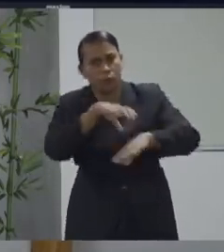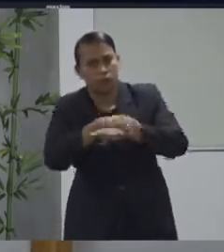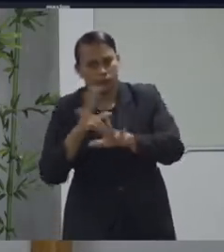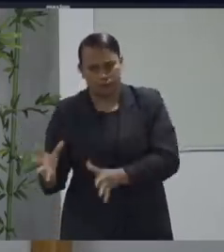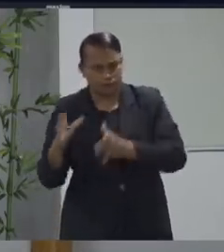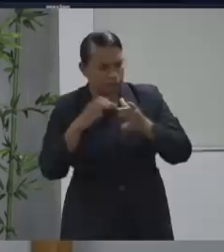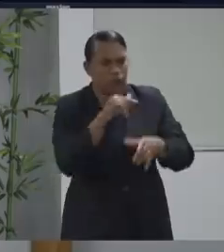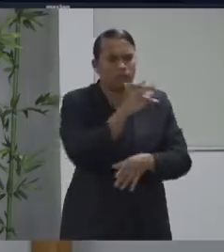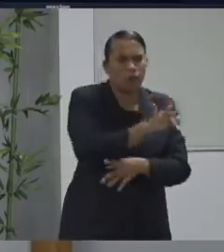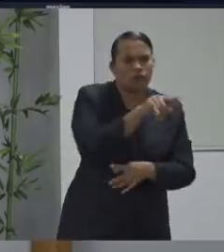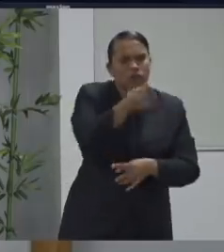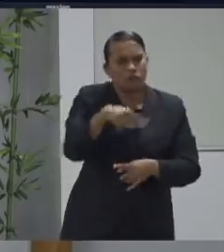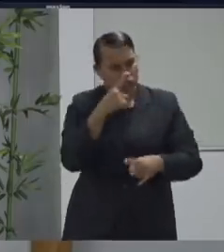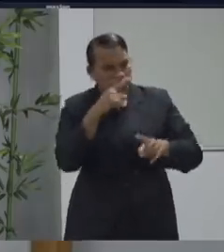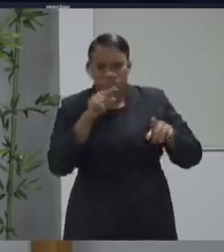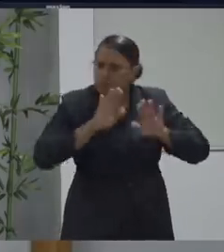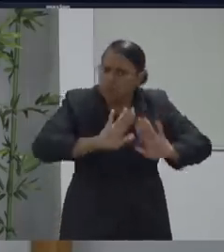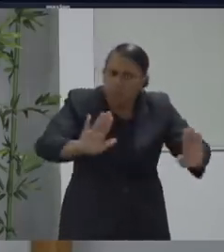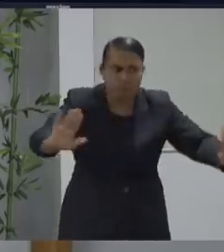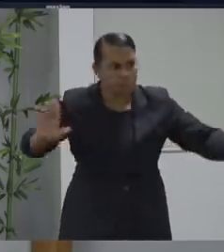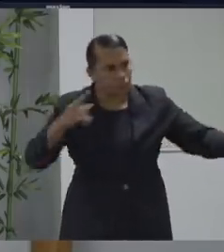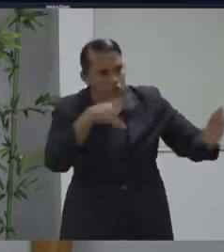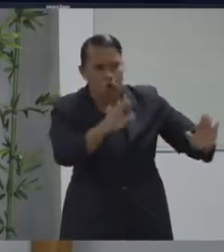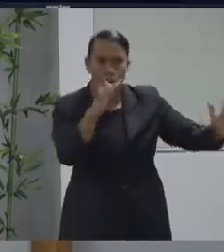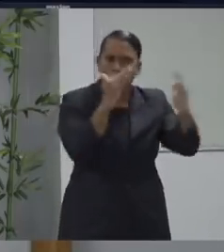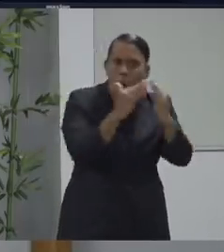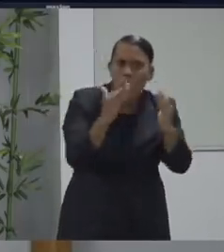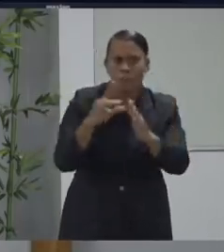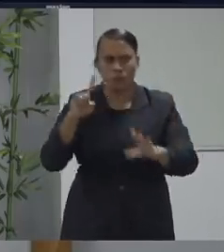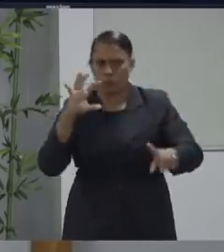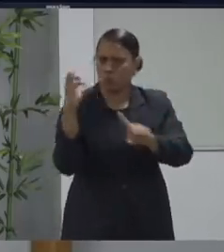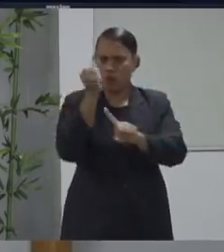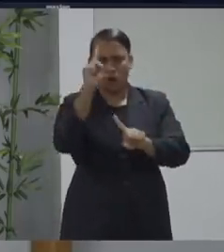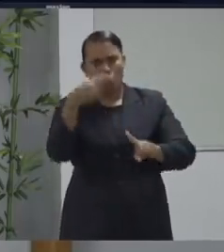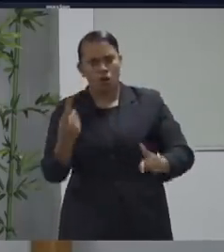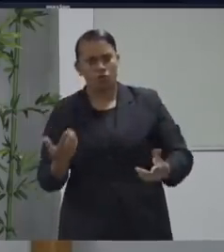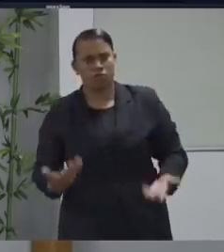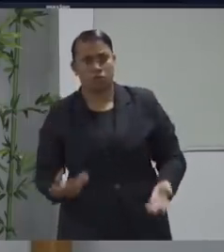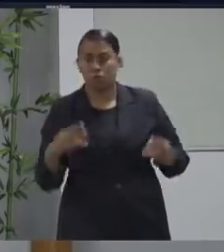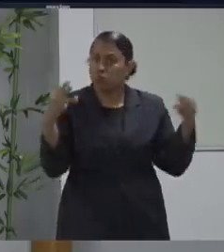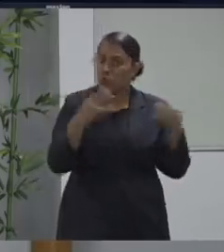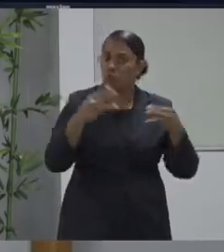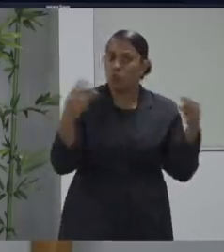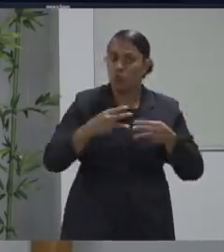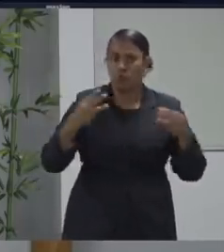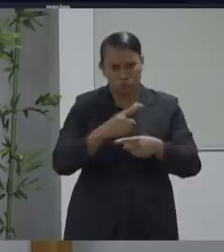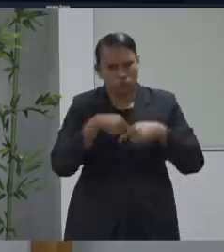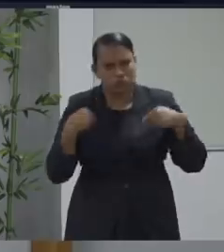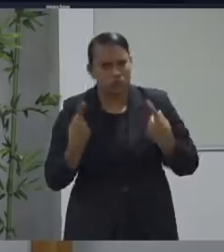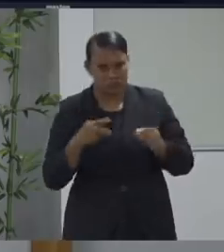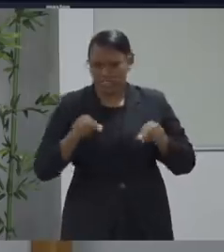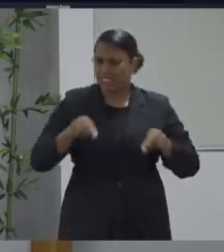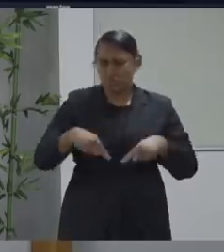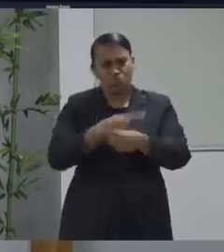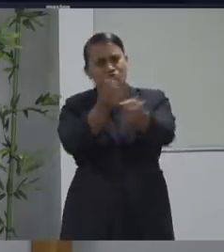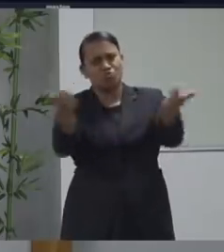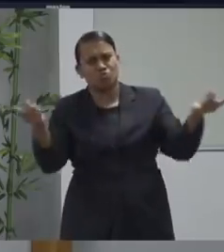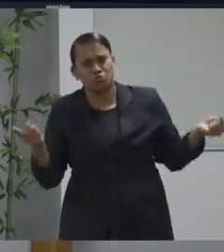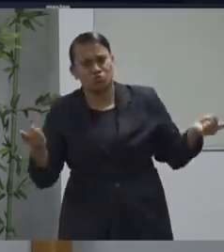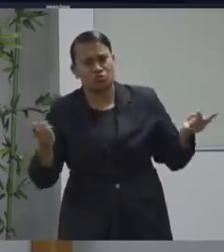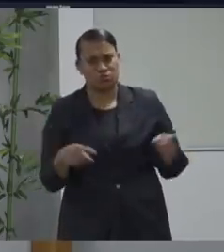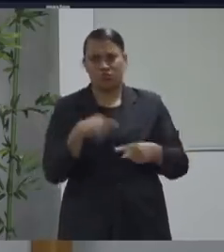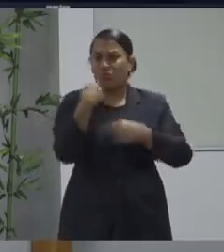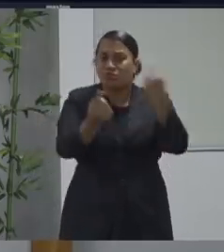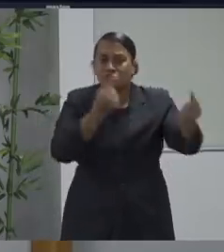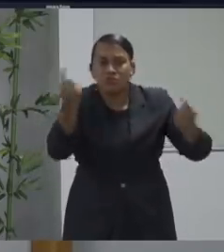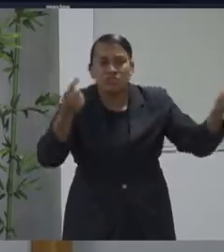homes, the government cannot win this war alone. We need you, every person watching or